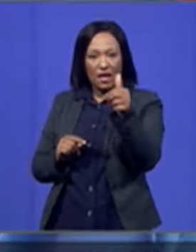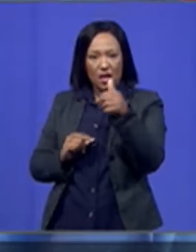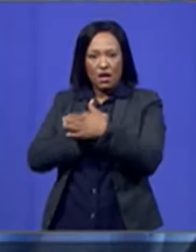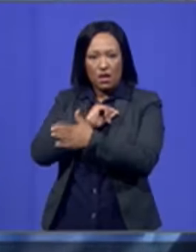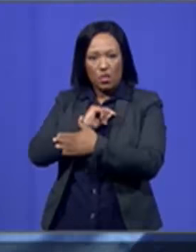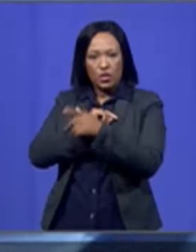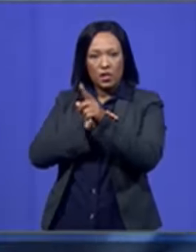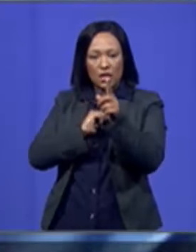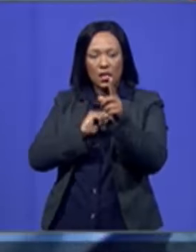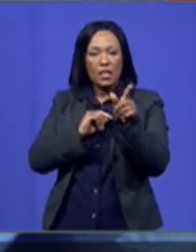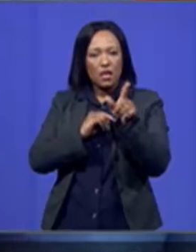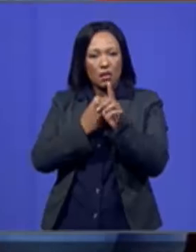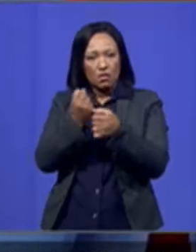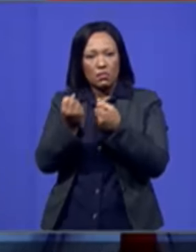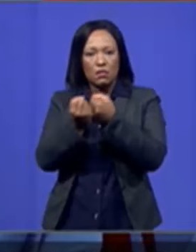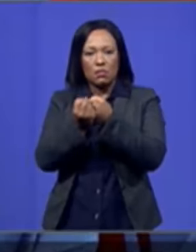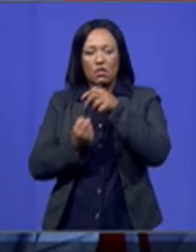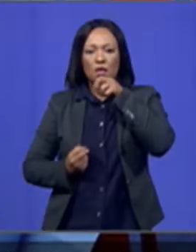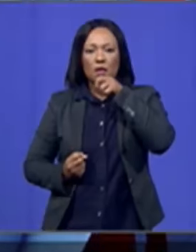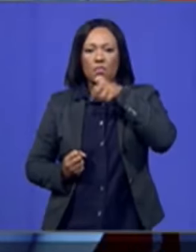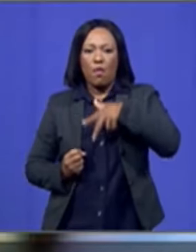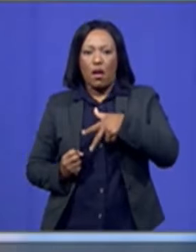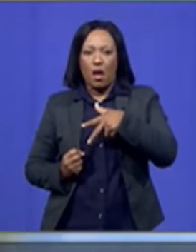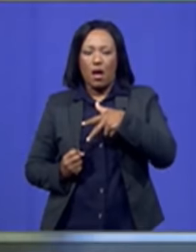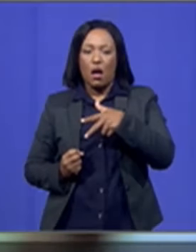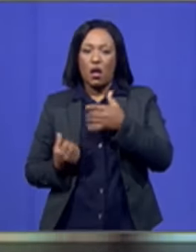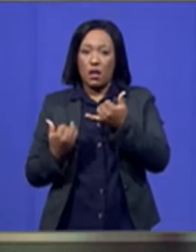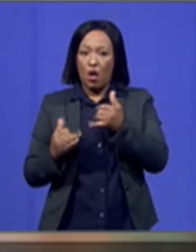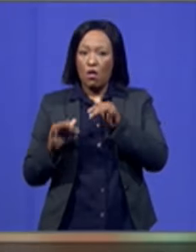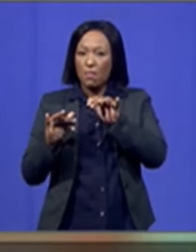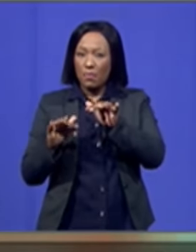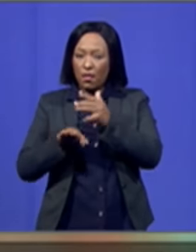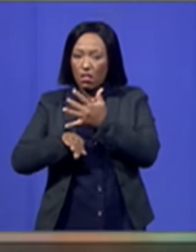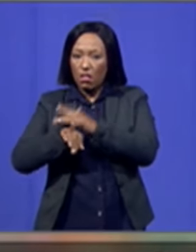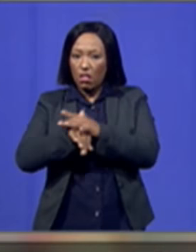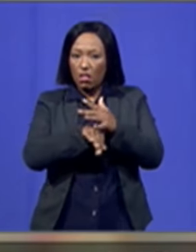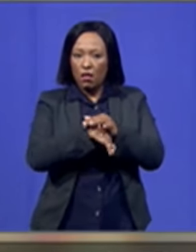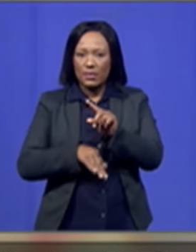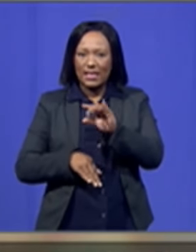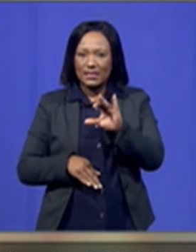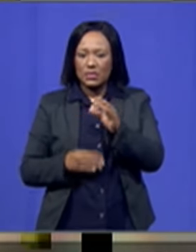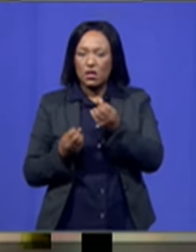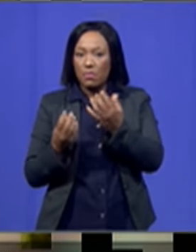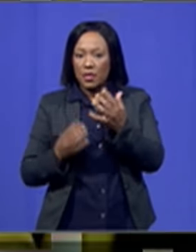kentse letsoho twantshong ya bohloko ba Ebola bo seng bo bolaile batho ba fetang 200 naheng ya DRC.